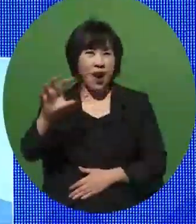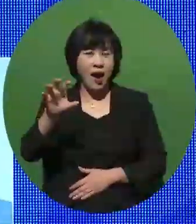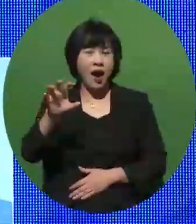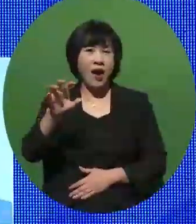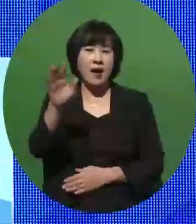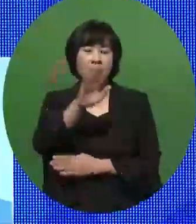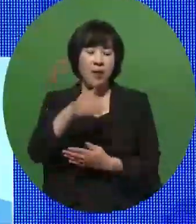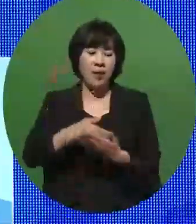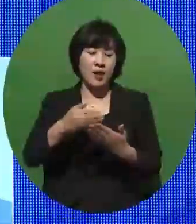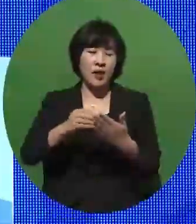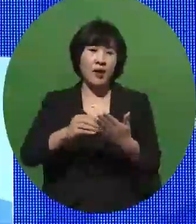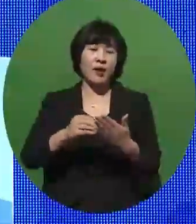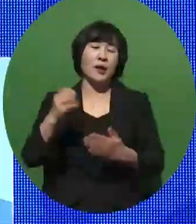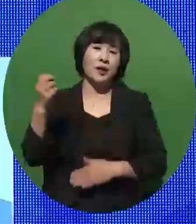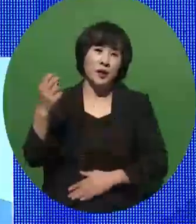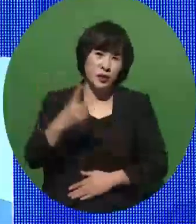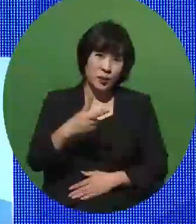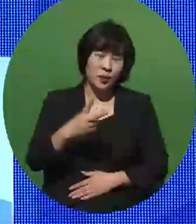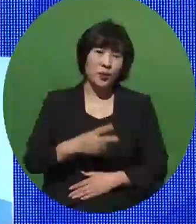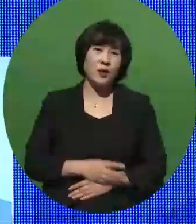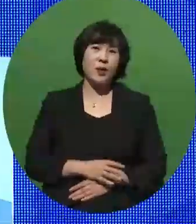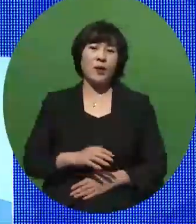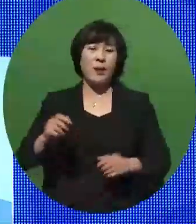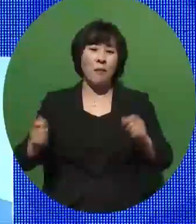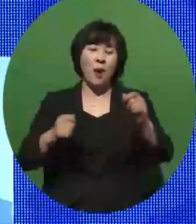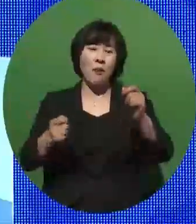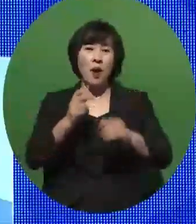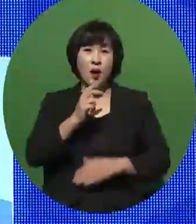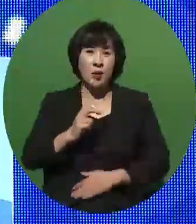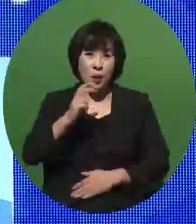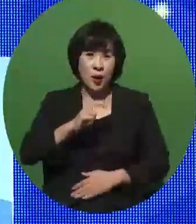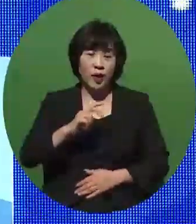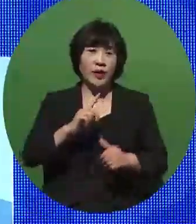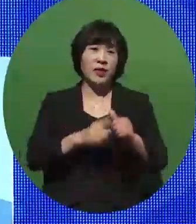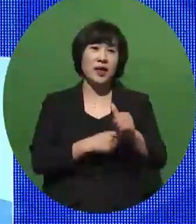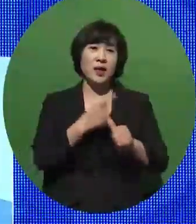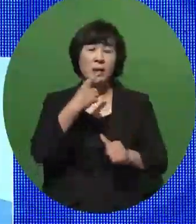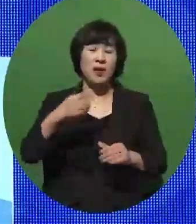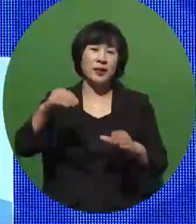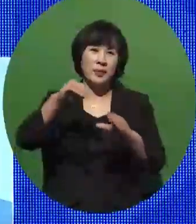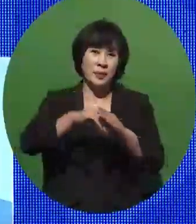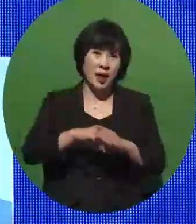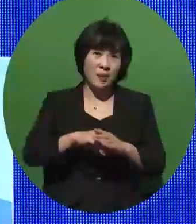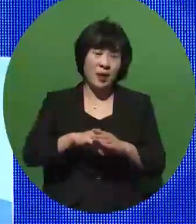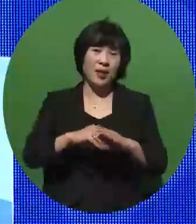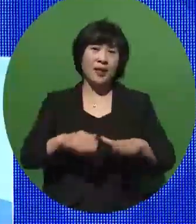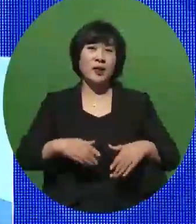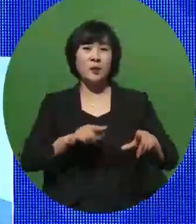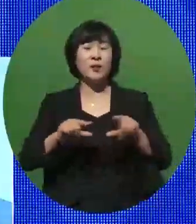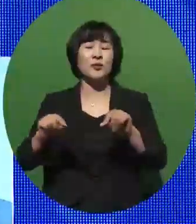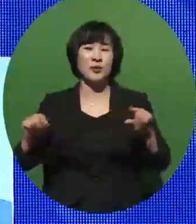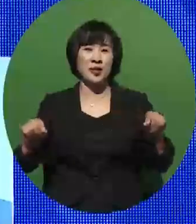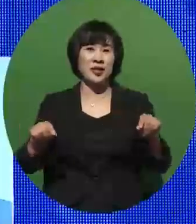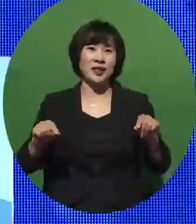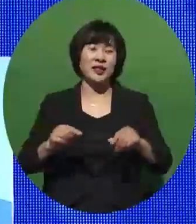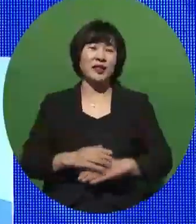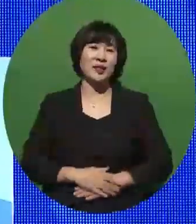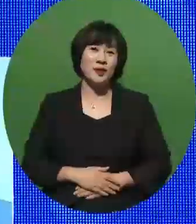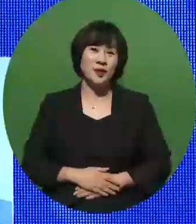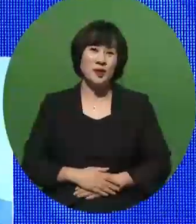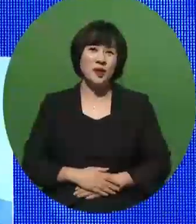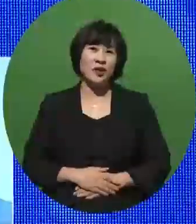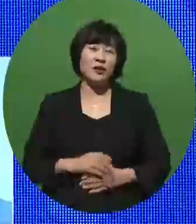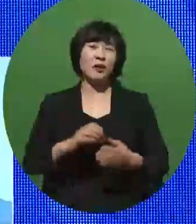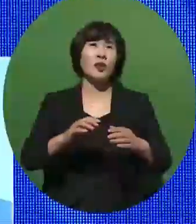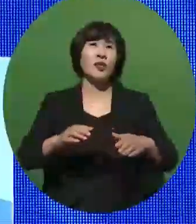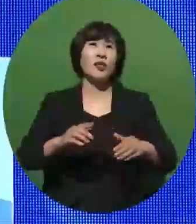humans, and has developed a culture of harmony and balance in nature, including ink paintings and pansori